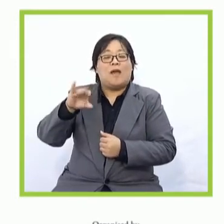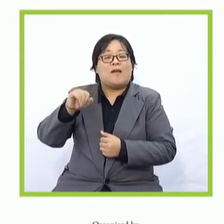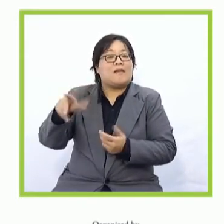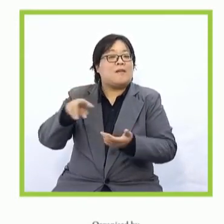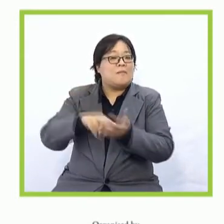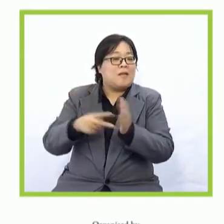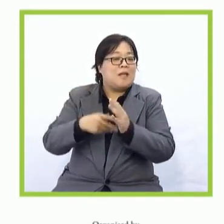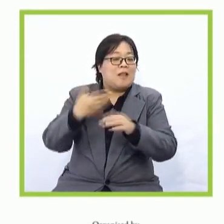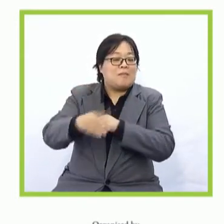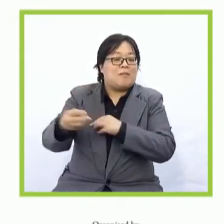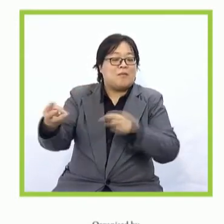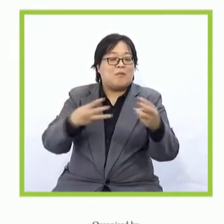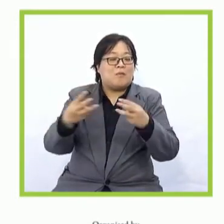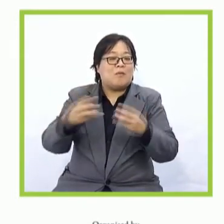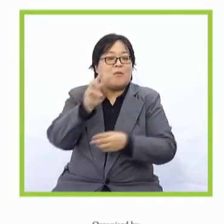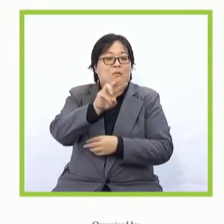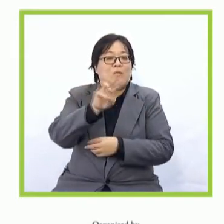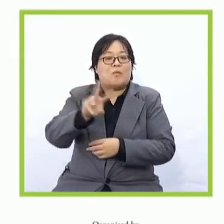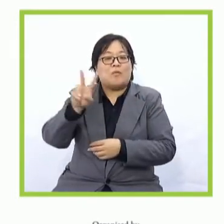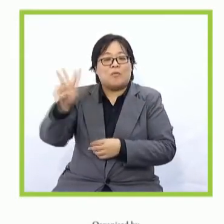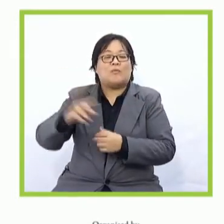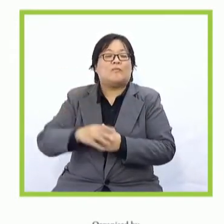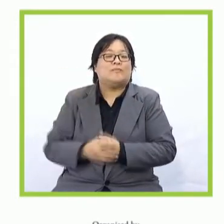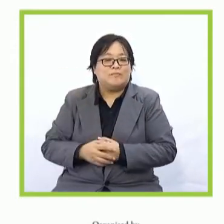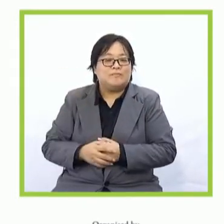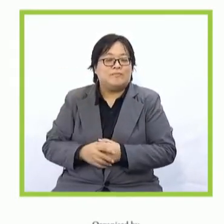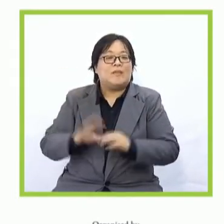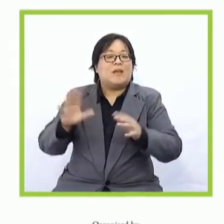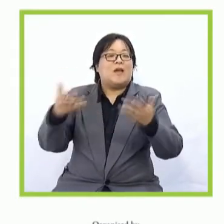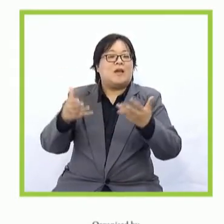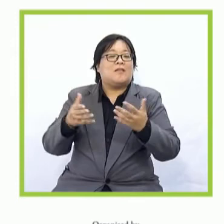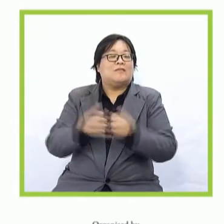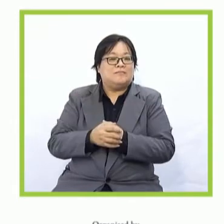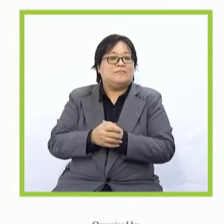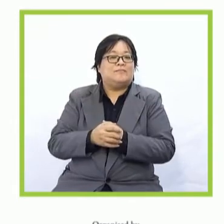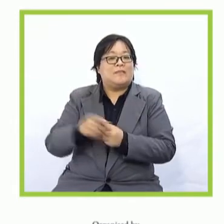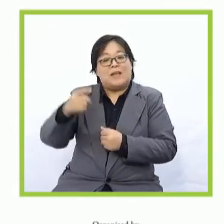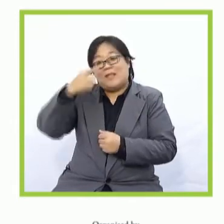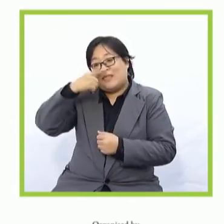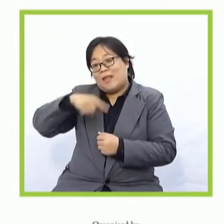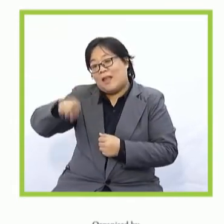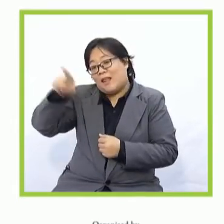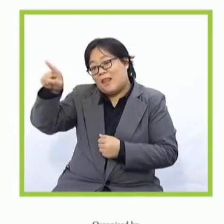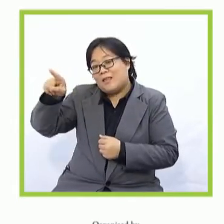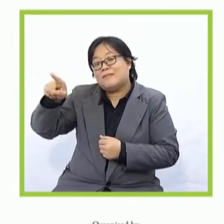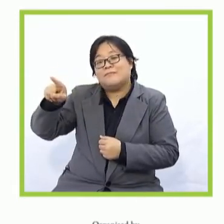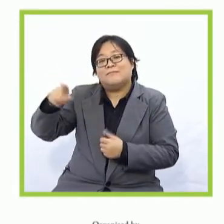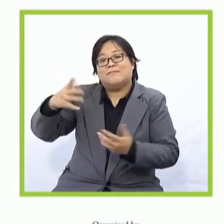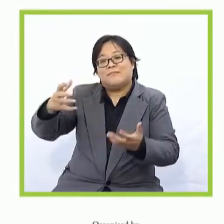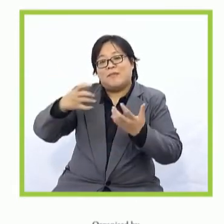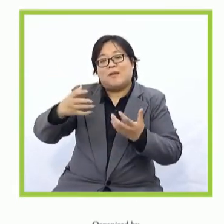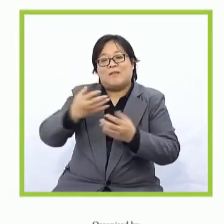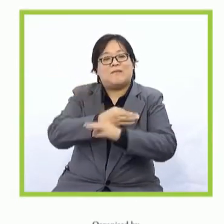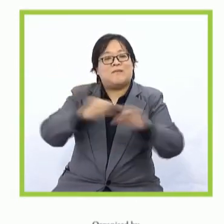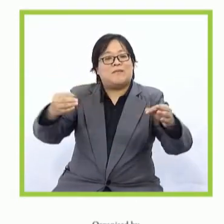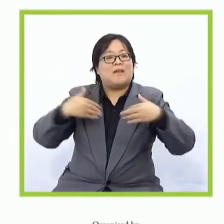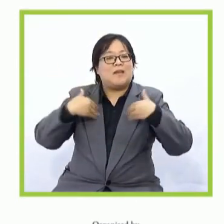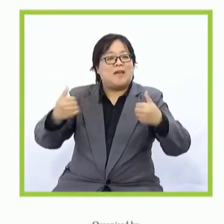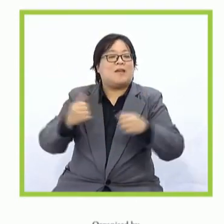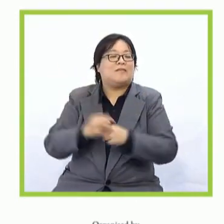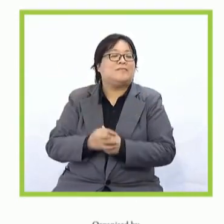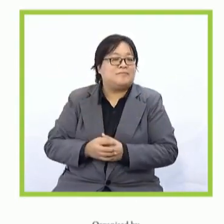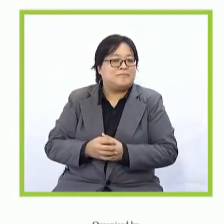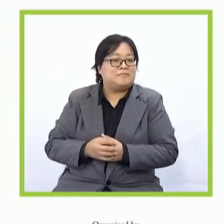after the Second World War, or just like how following the AIDS crisis in Thailand, they moved to free healthcare, does